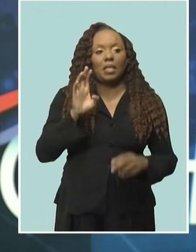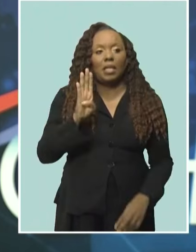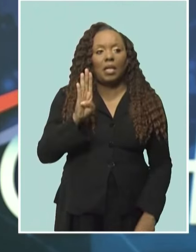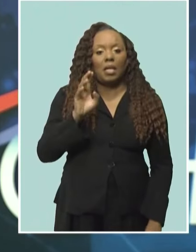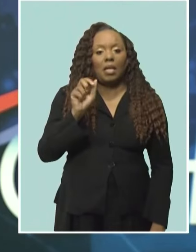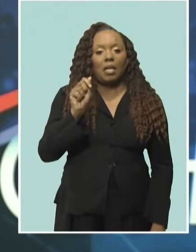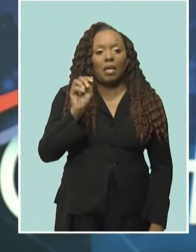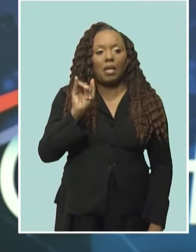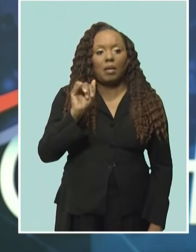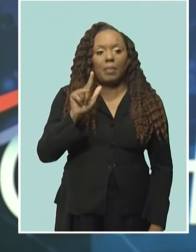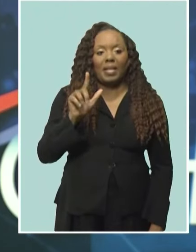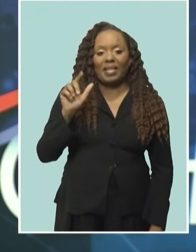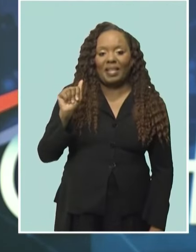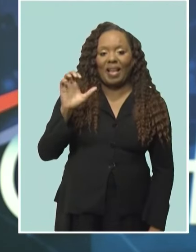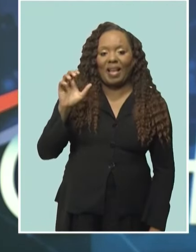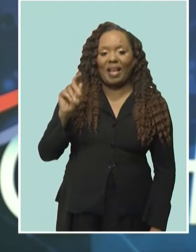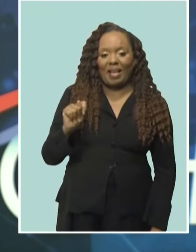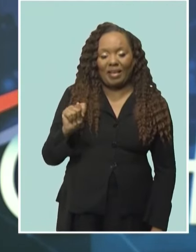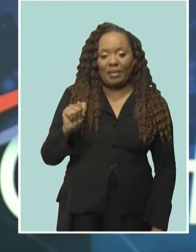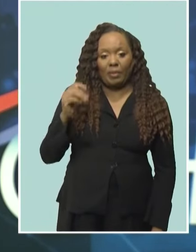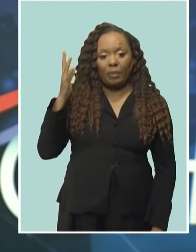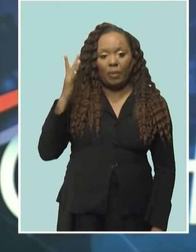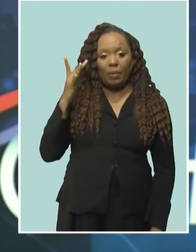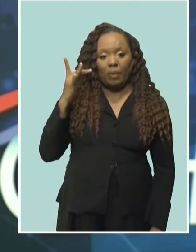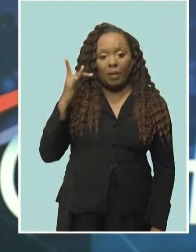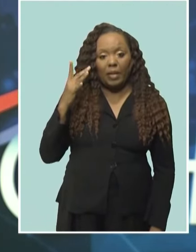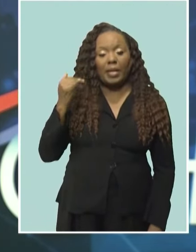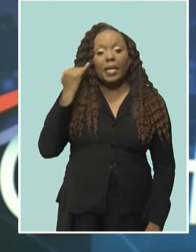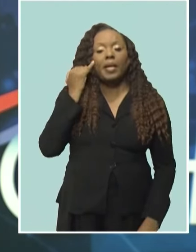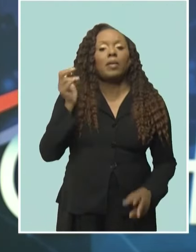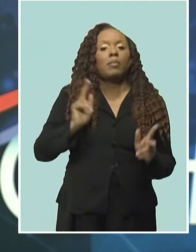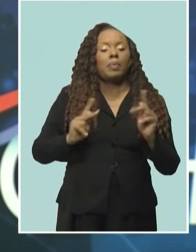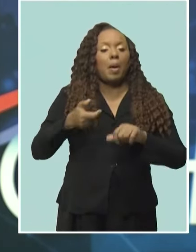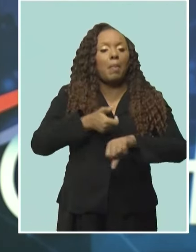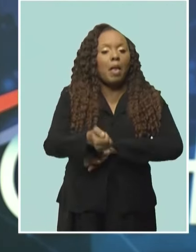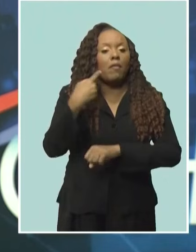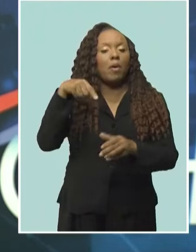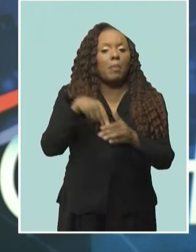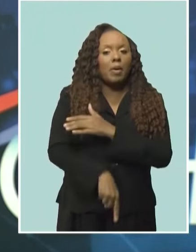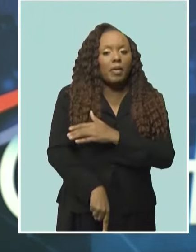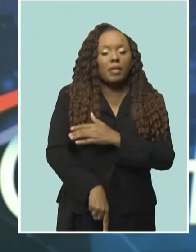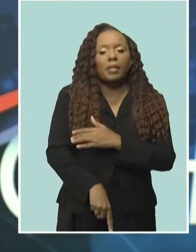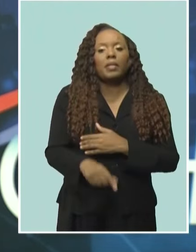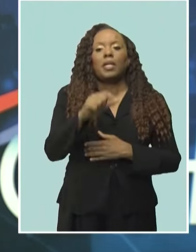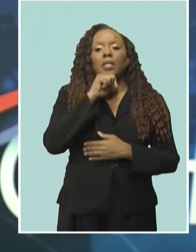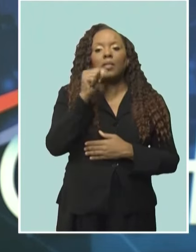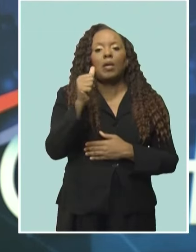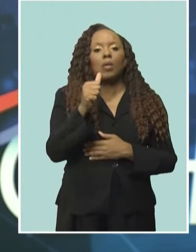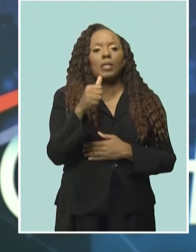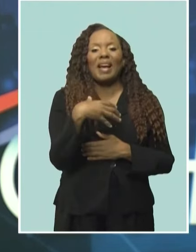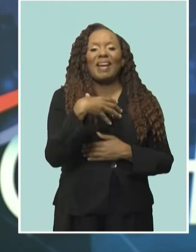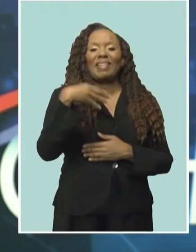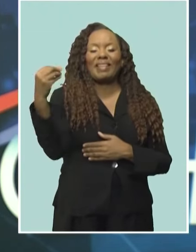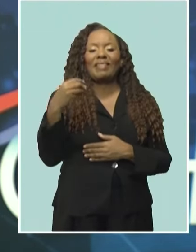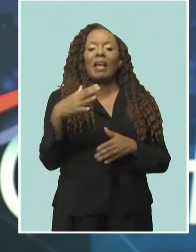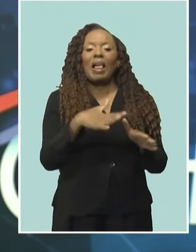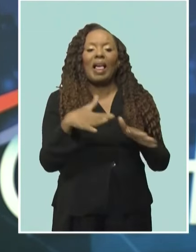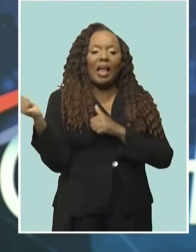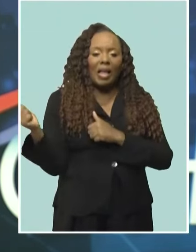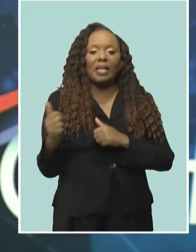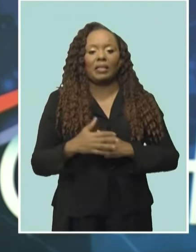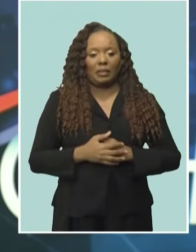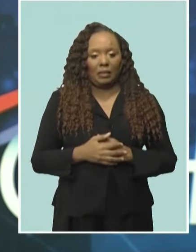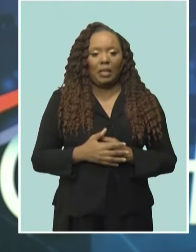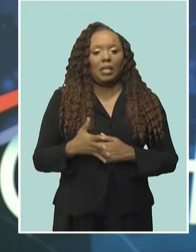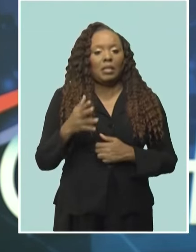prevent murder accused from being a threat to society. In making the announcement, she's also warning perpetrators she will not allow them to hold